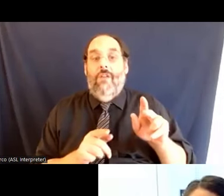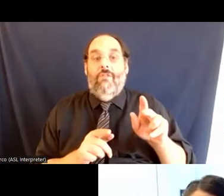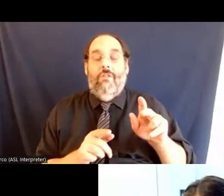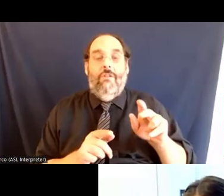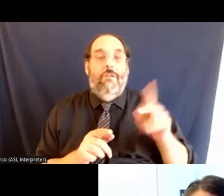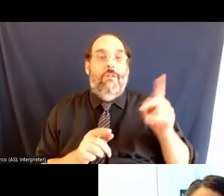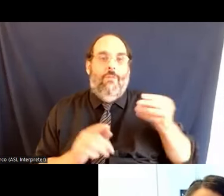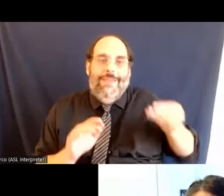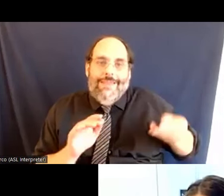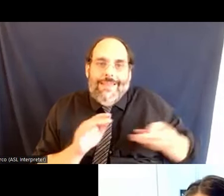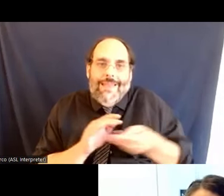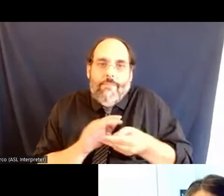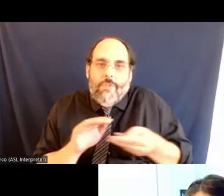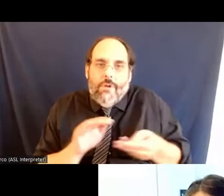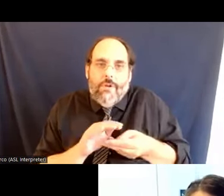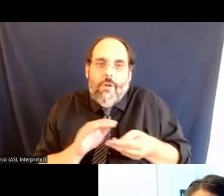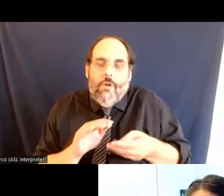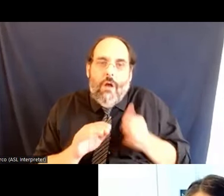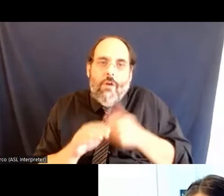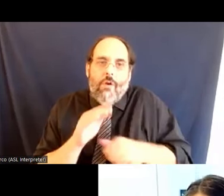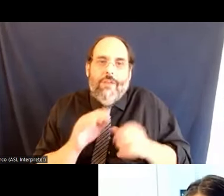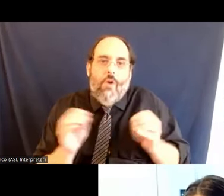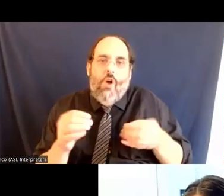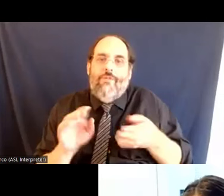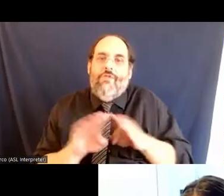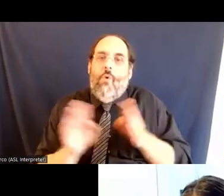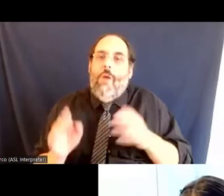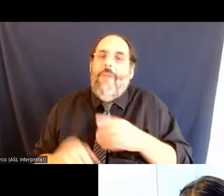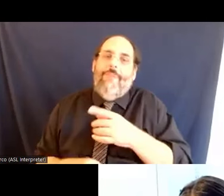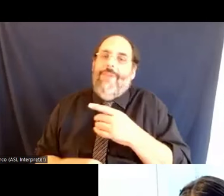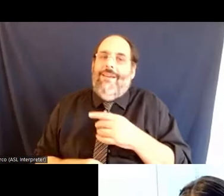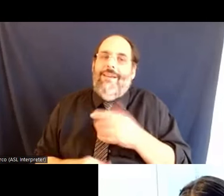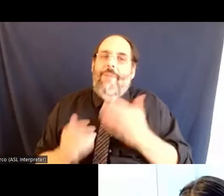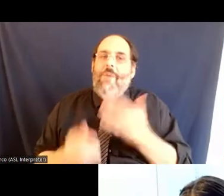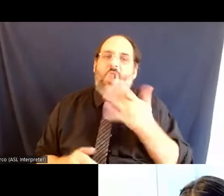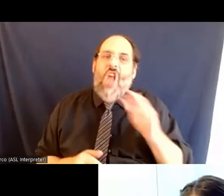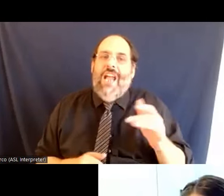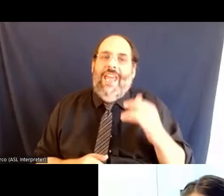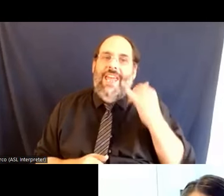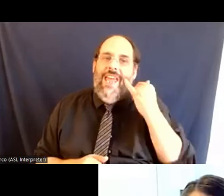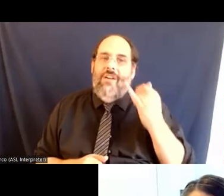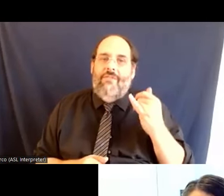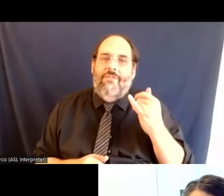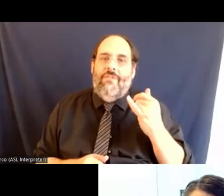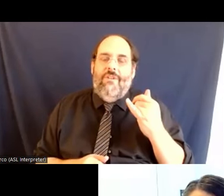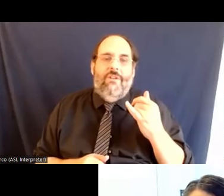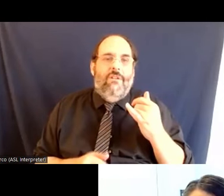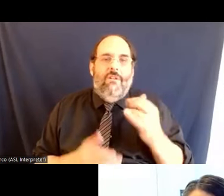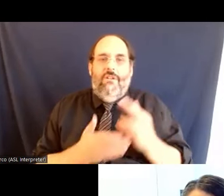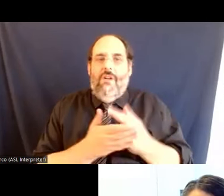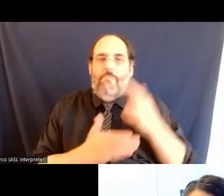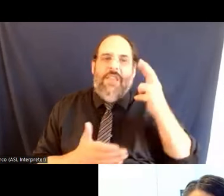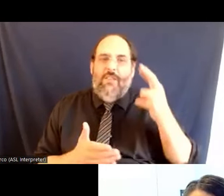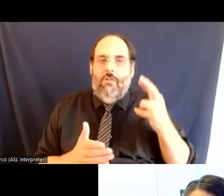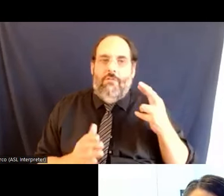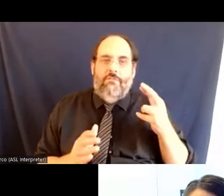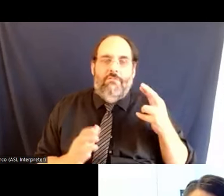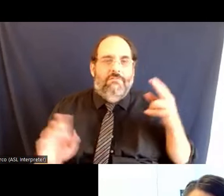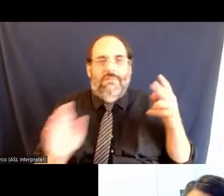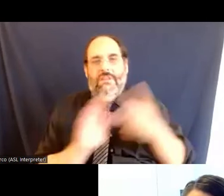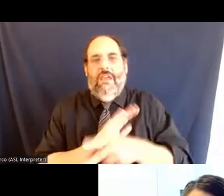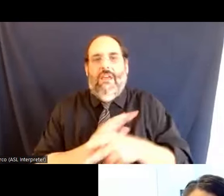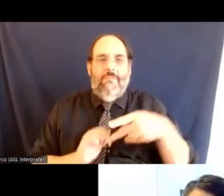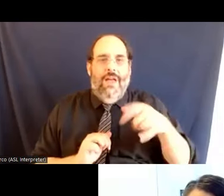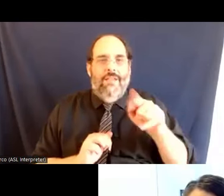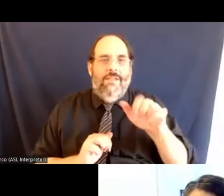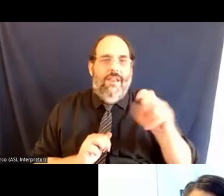his office that said, you might get lucky with a missile, death to all Palestinians. In my hometown